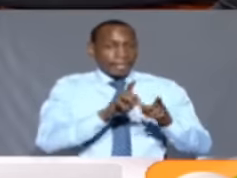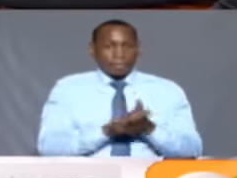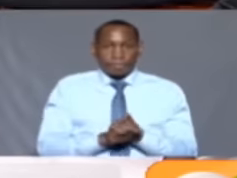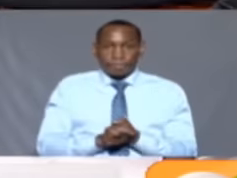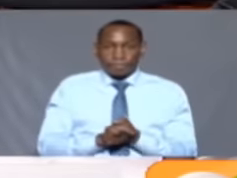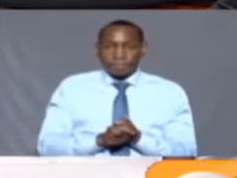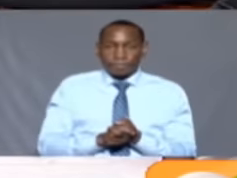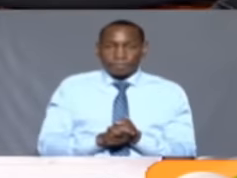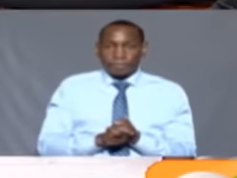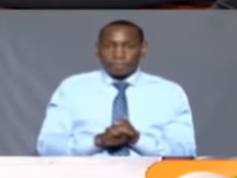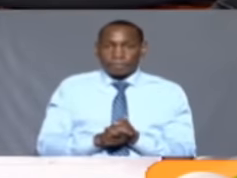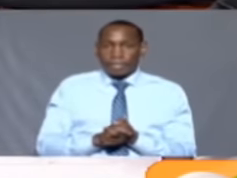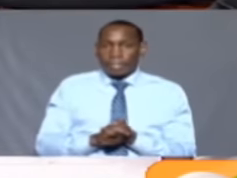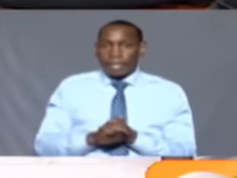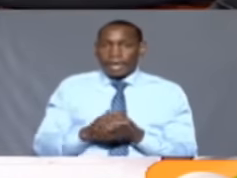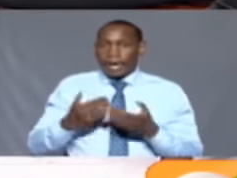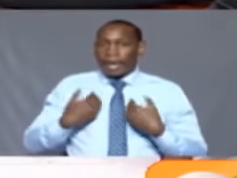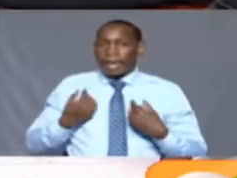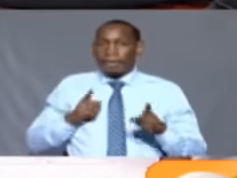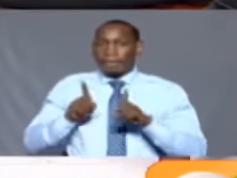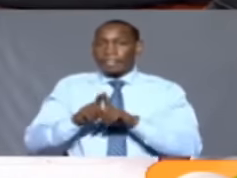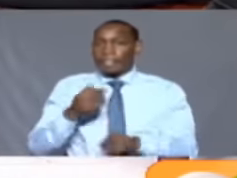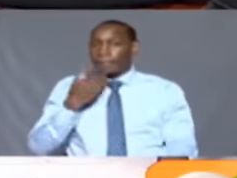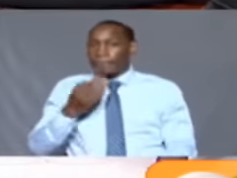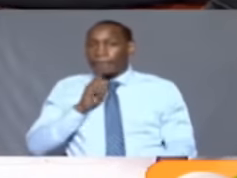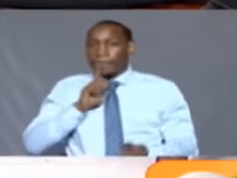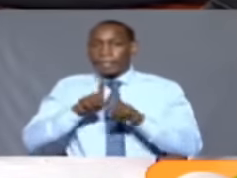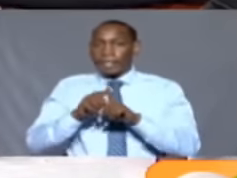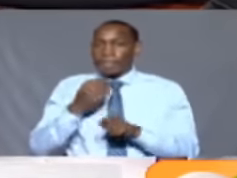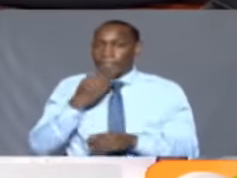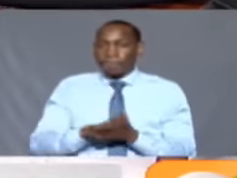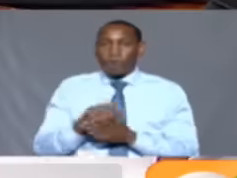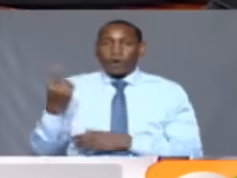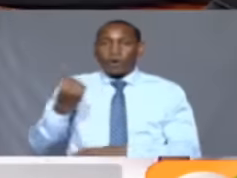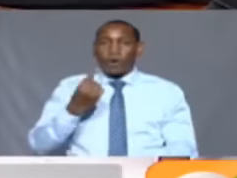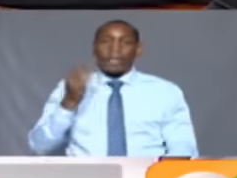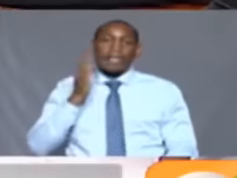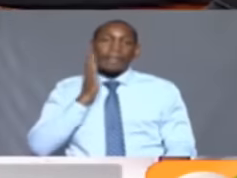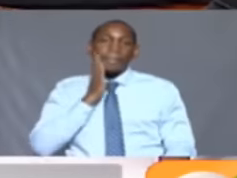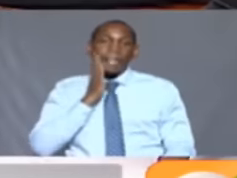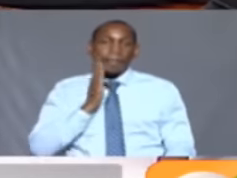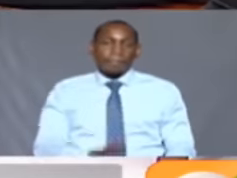Wendy? I don't have a sister, I don't have a brother. Just me and my mom.